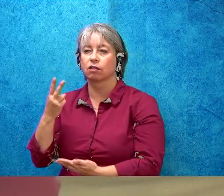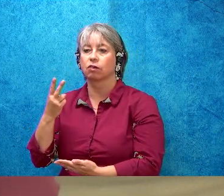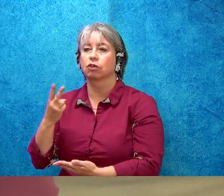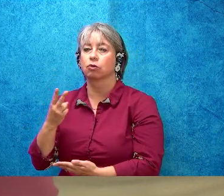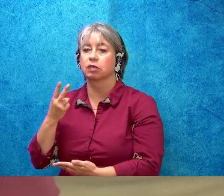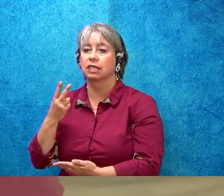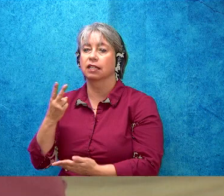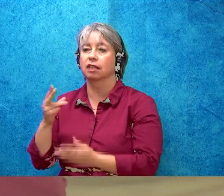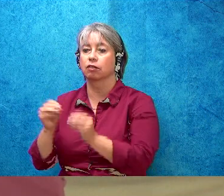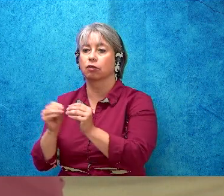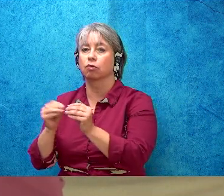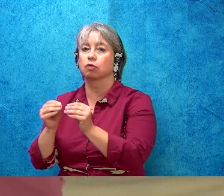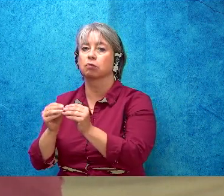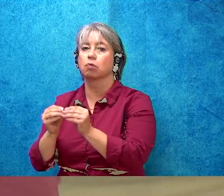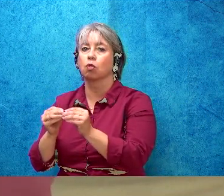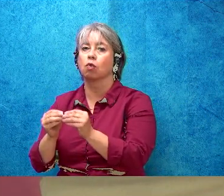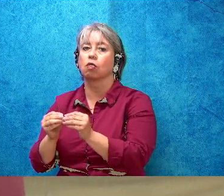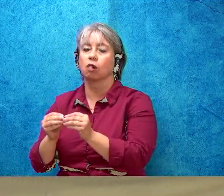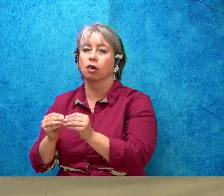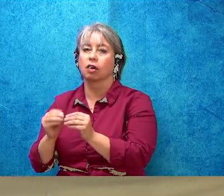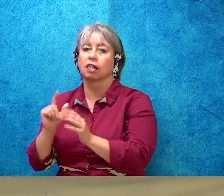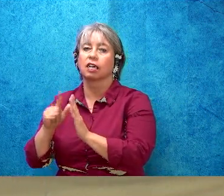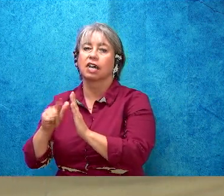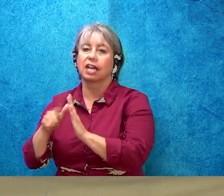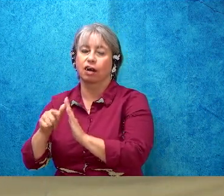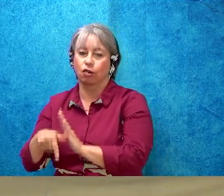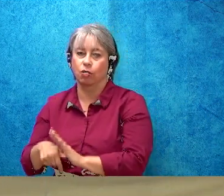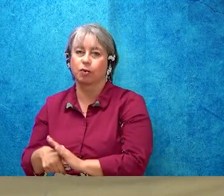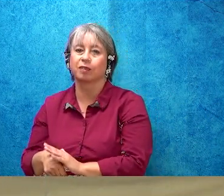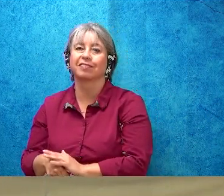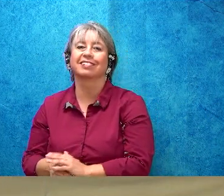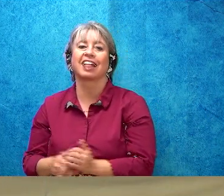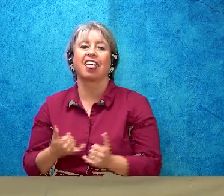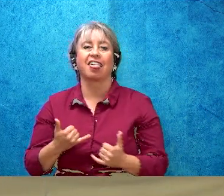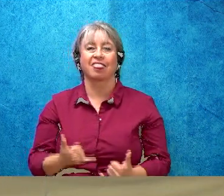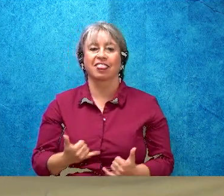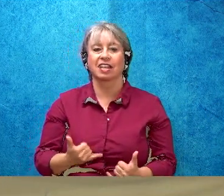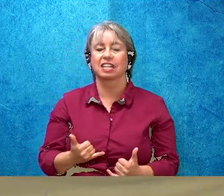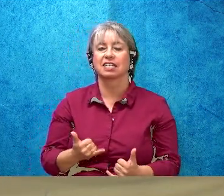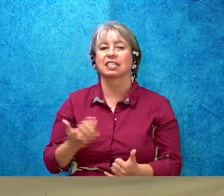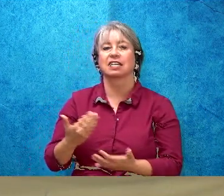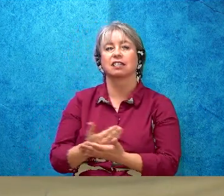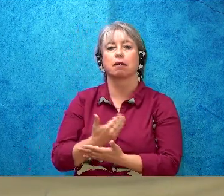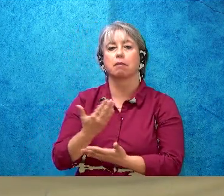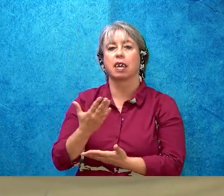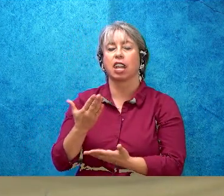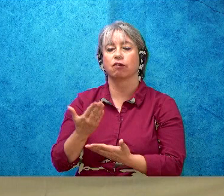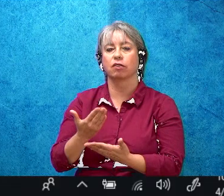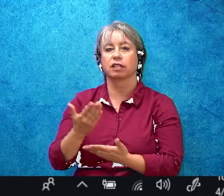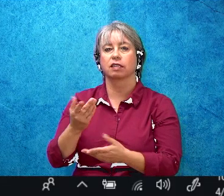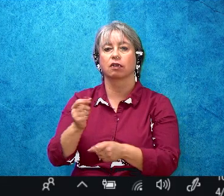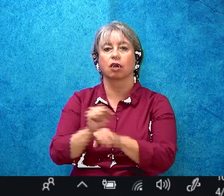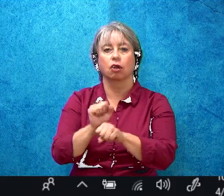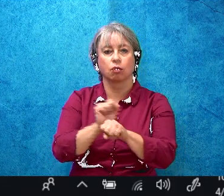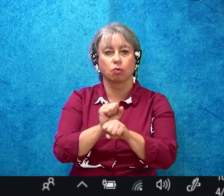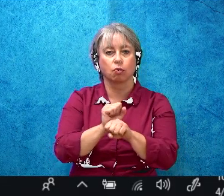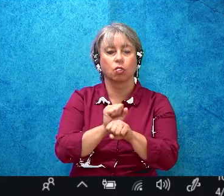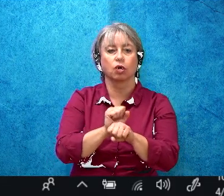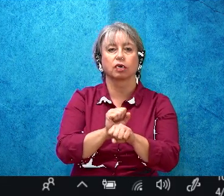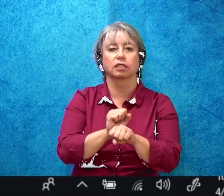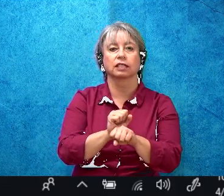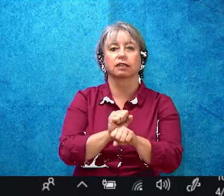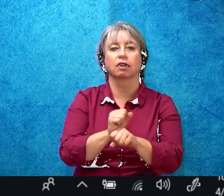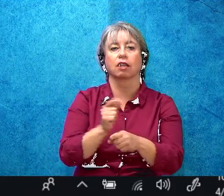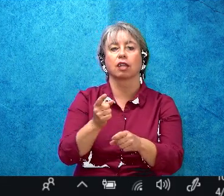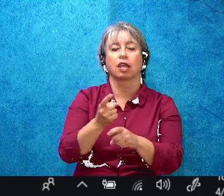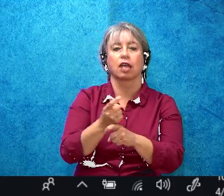sequence coming. But basically, this is your modern work, taking from your traditional